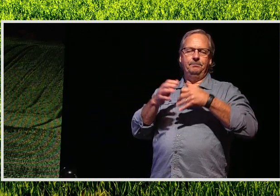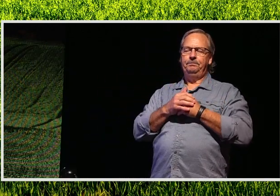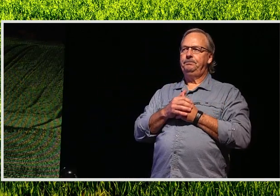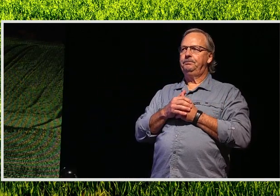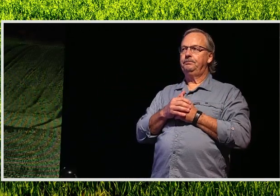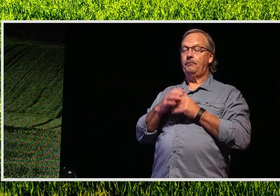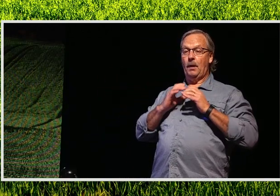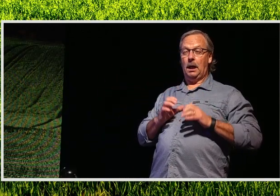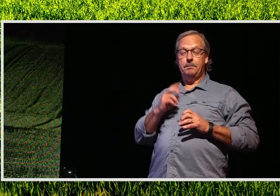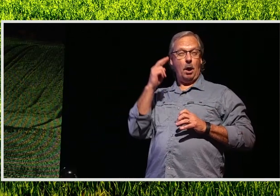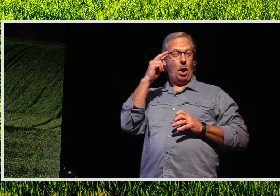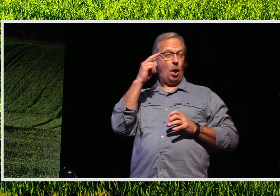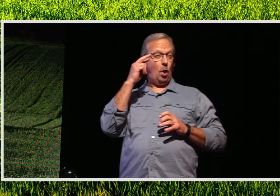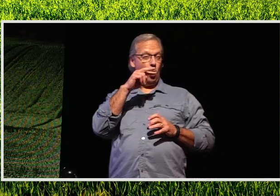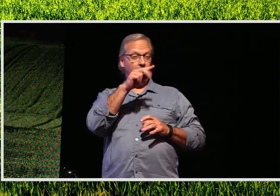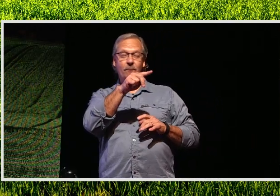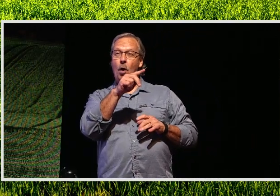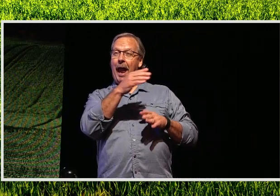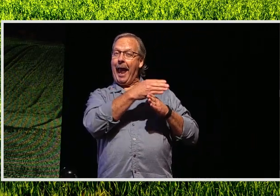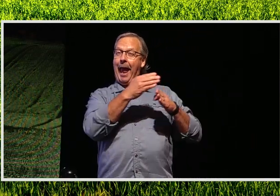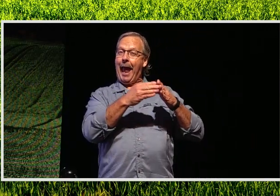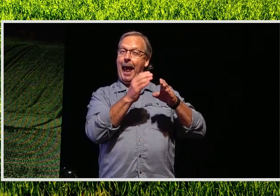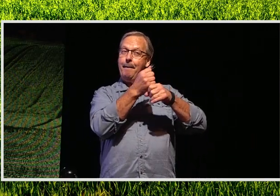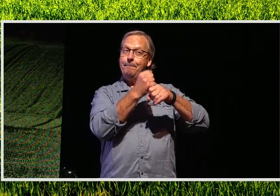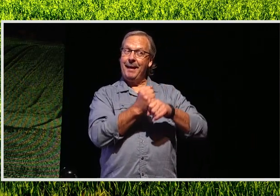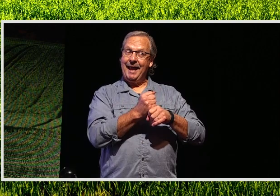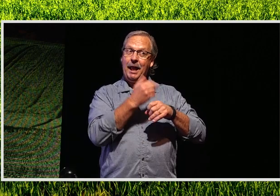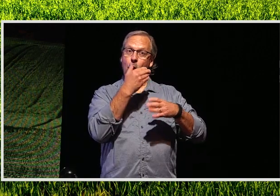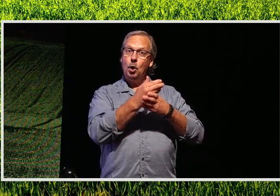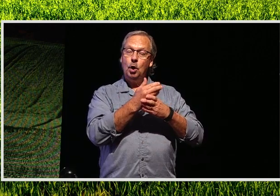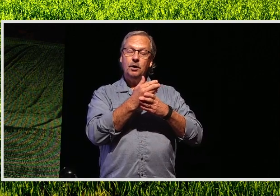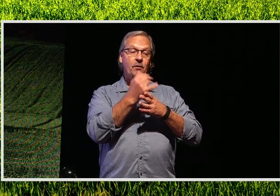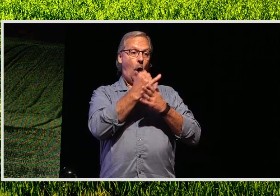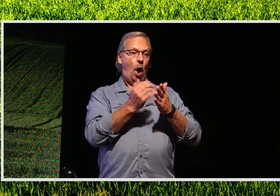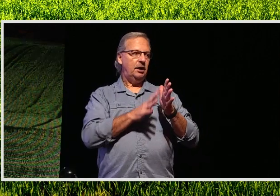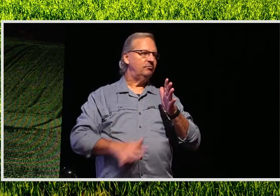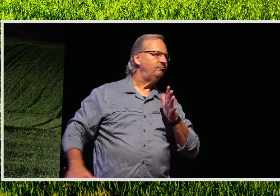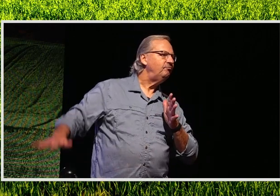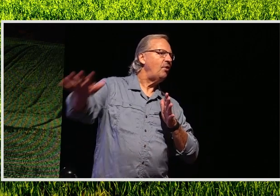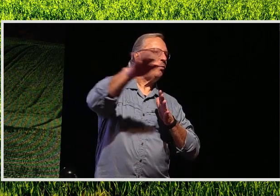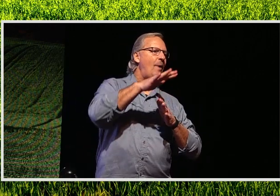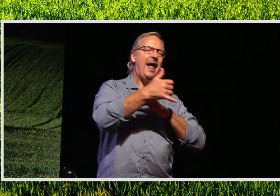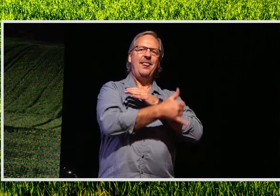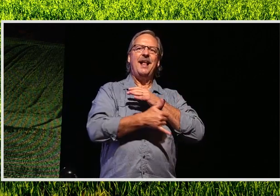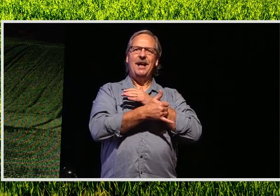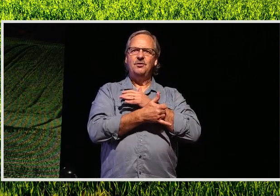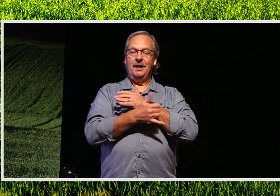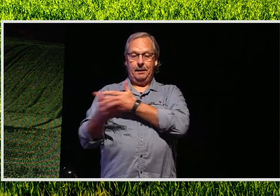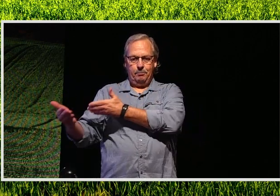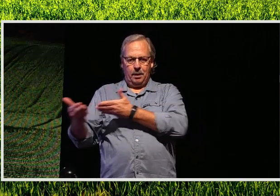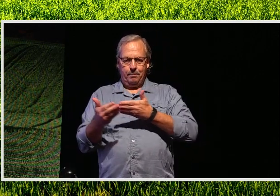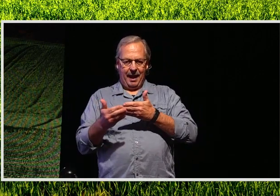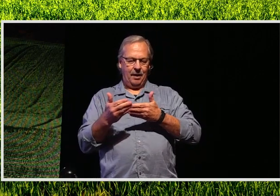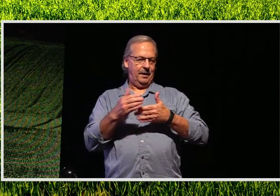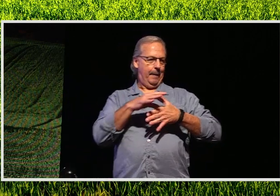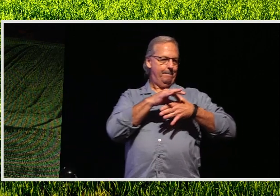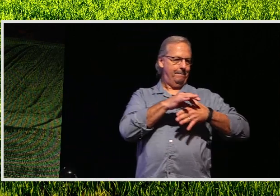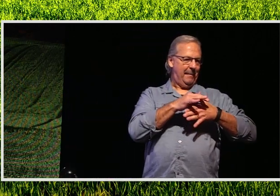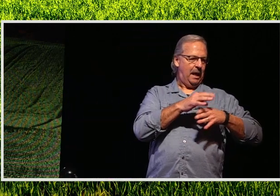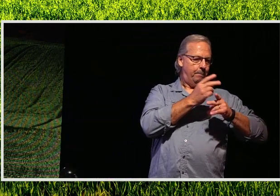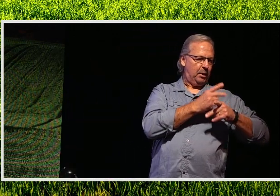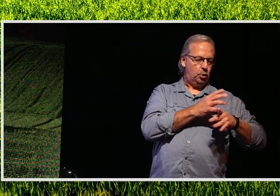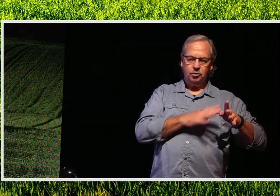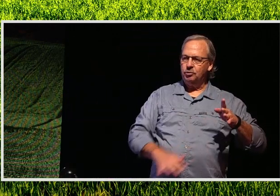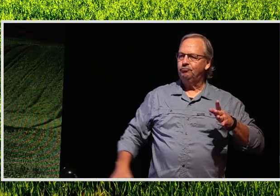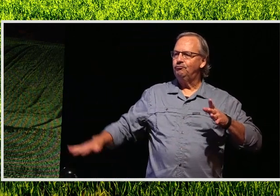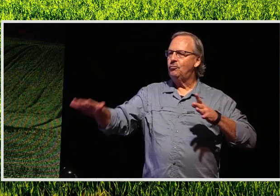customers looking for handmade goods with artists across the country, ChopLocal brings together niche meat producers from across the US